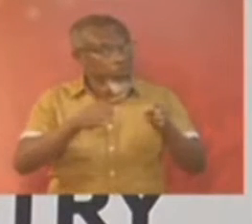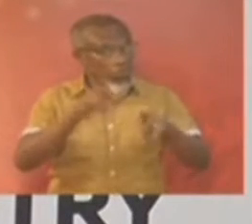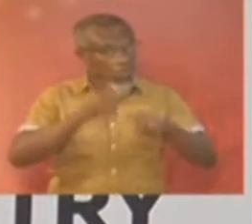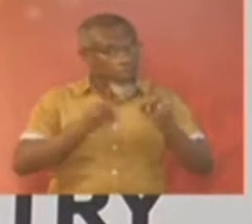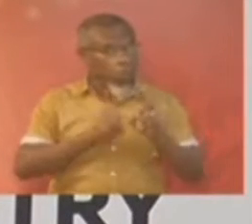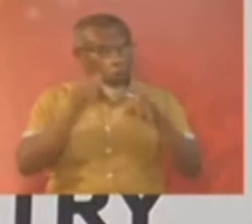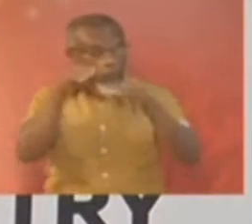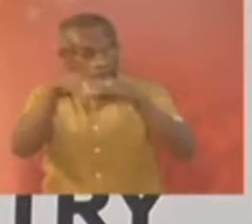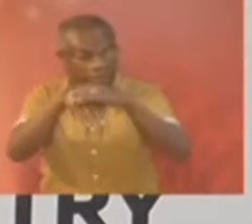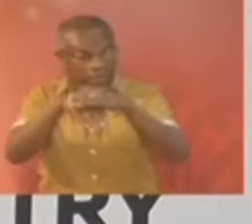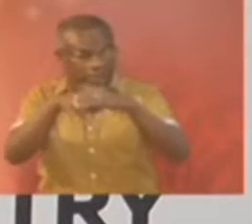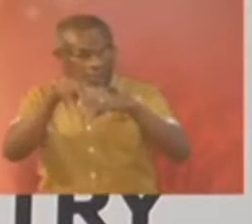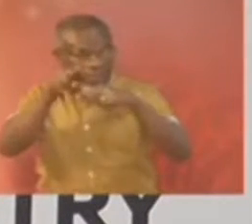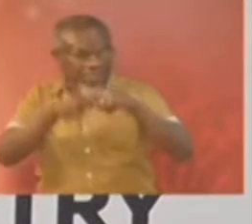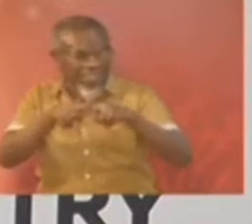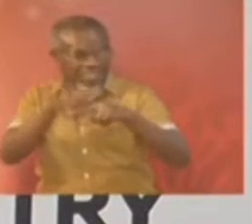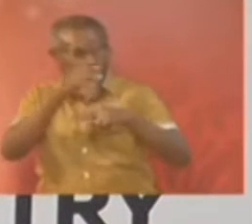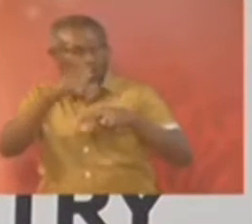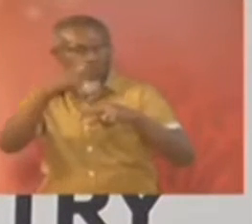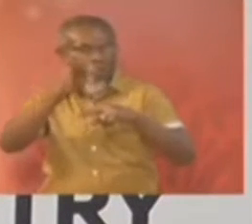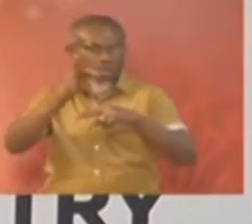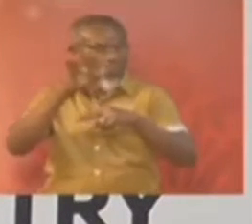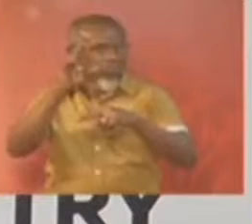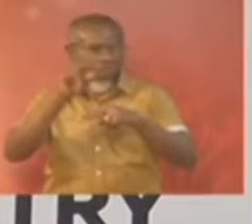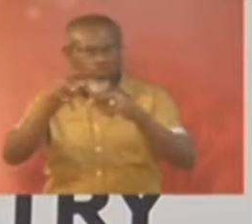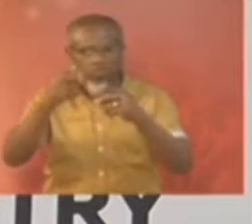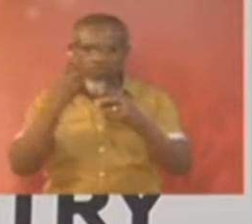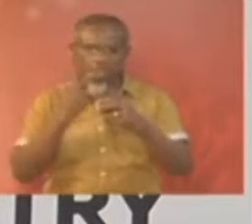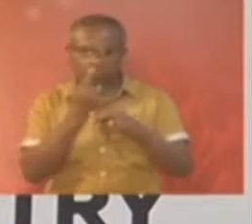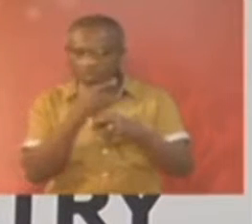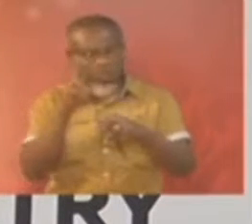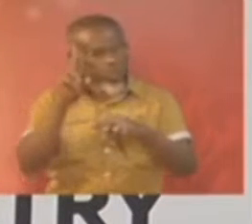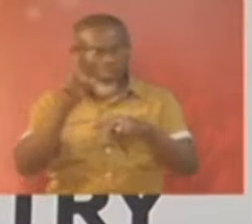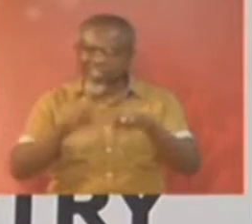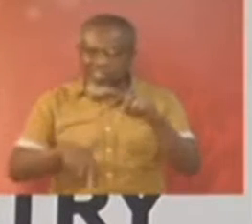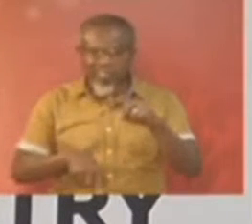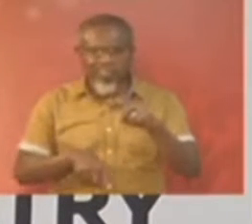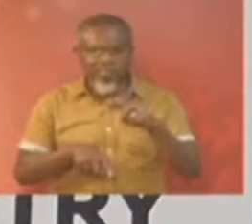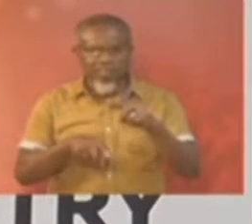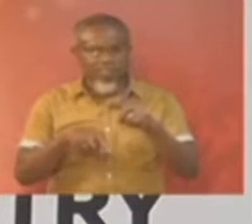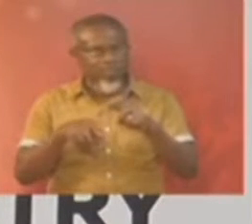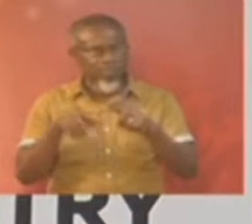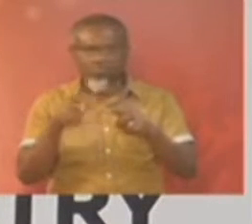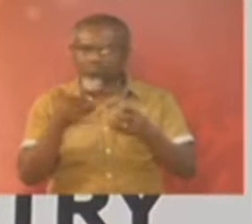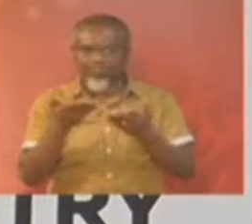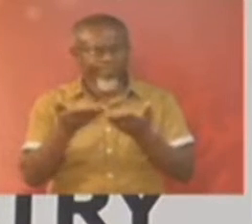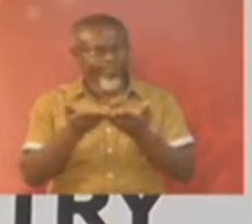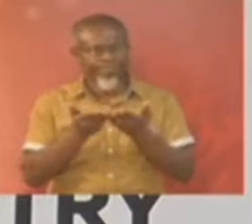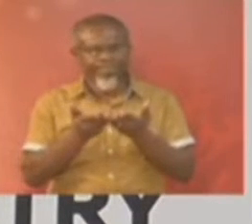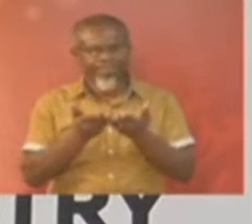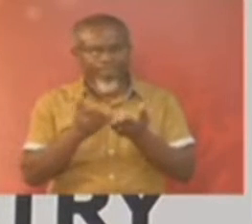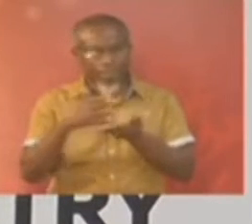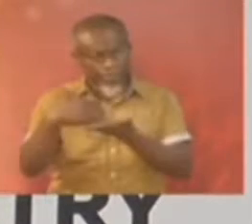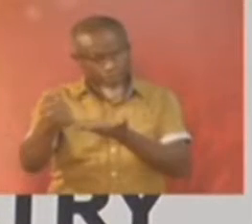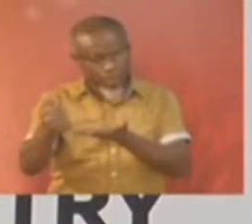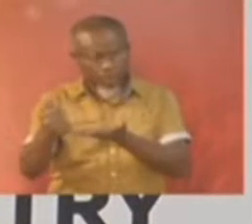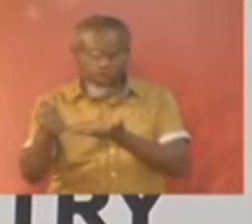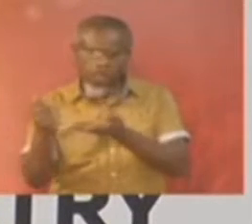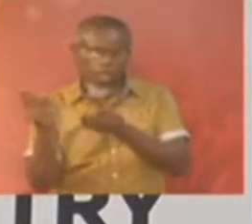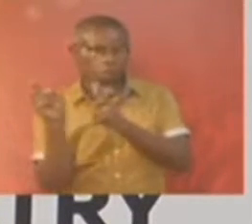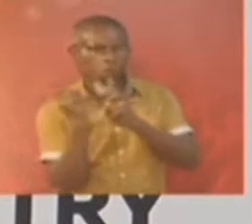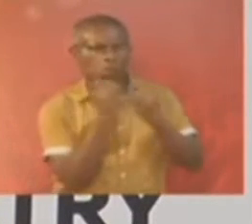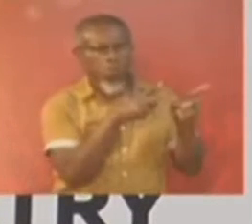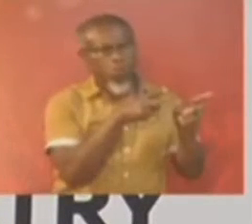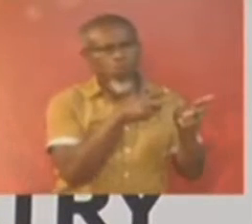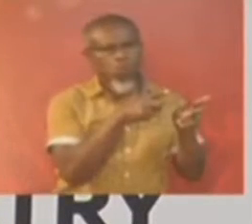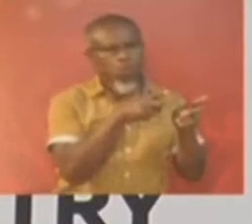for the reasons that we said before. Of course, if you're going in to do in-house dining, you have to take off your mask, and it's something that we